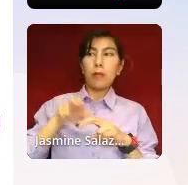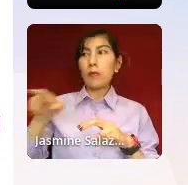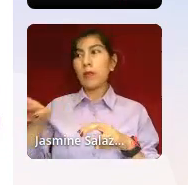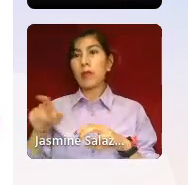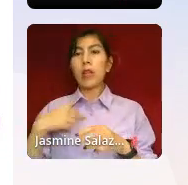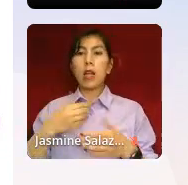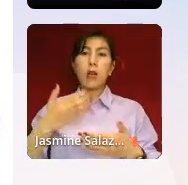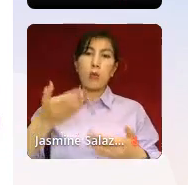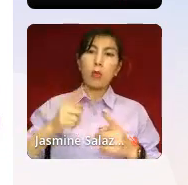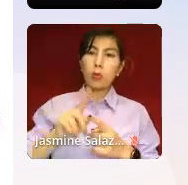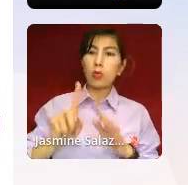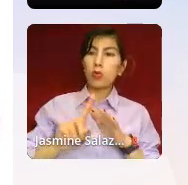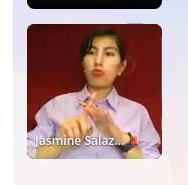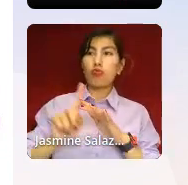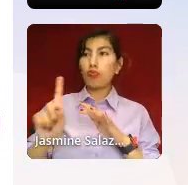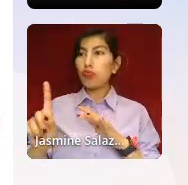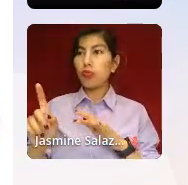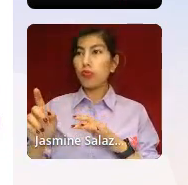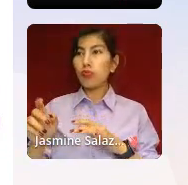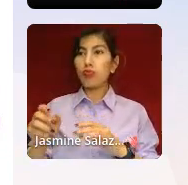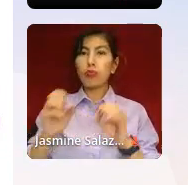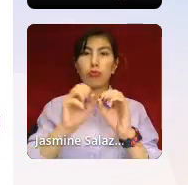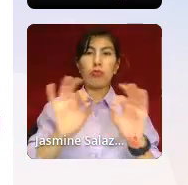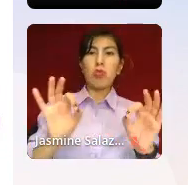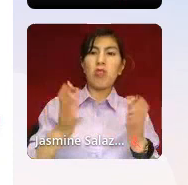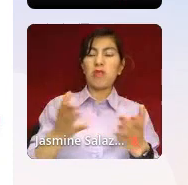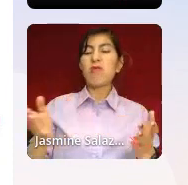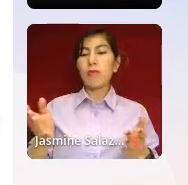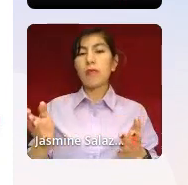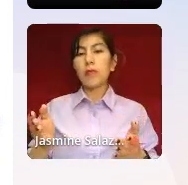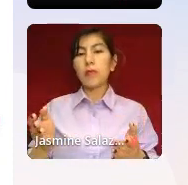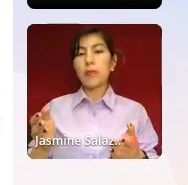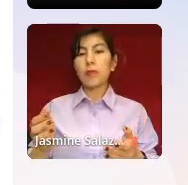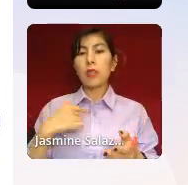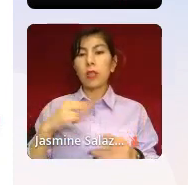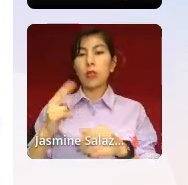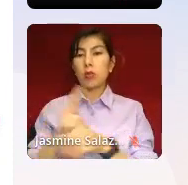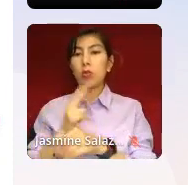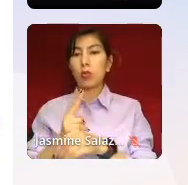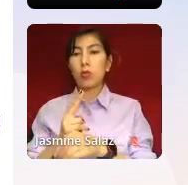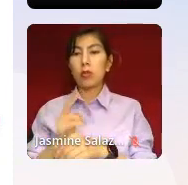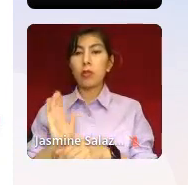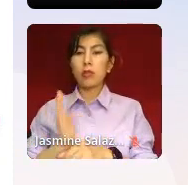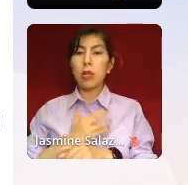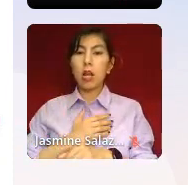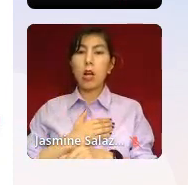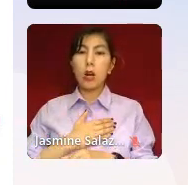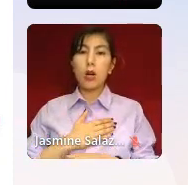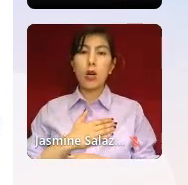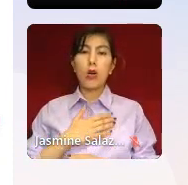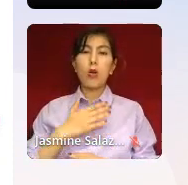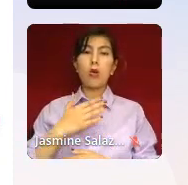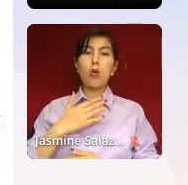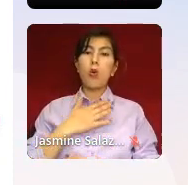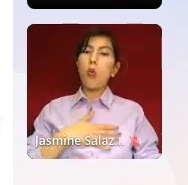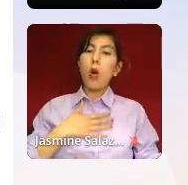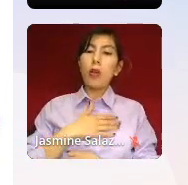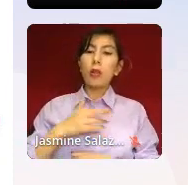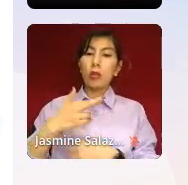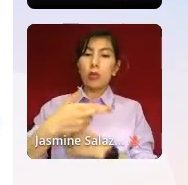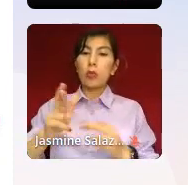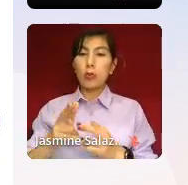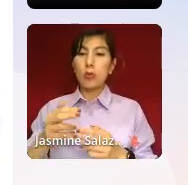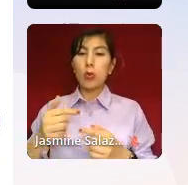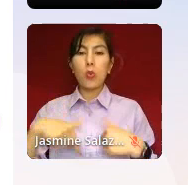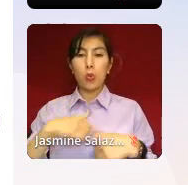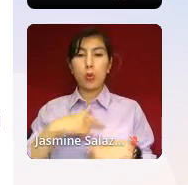computer, to turn things off, and to also utilize our wellness room where there are members there that can